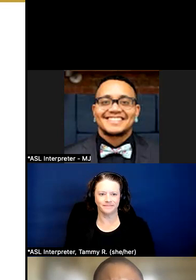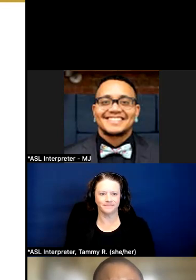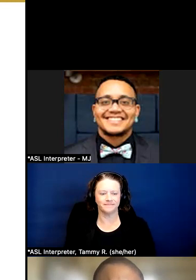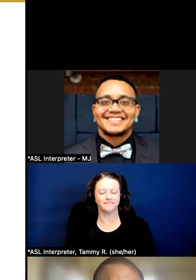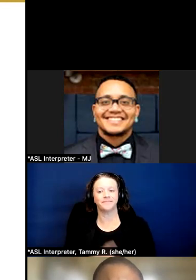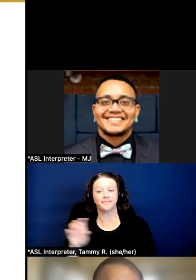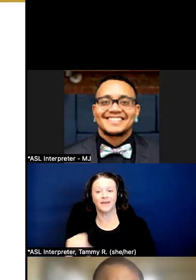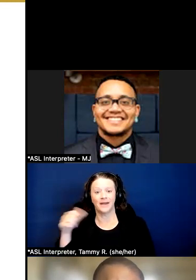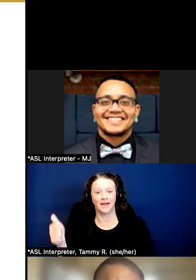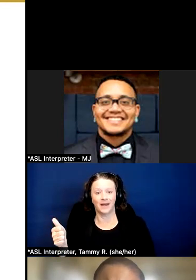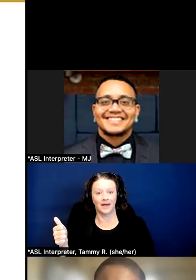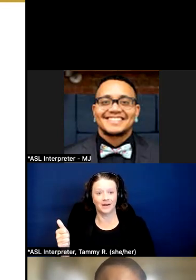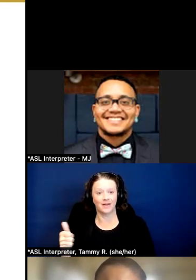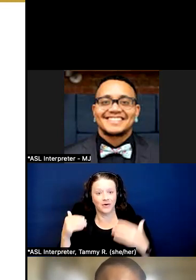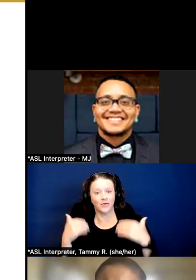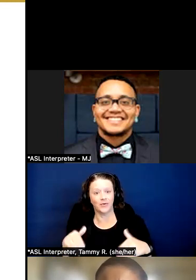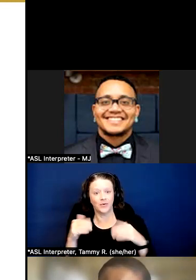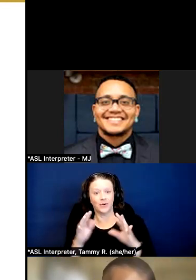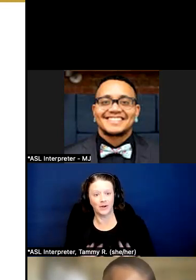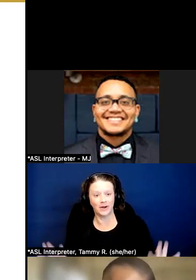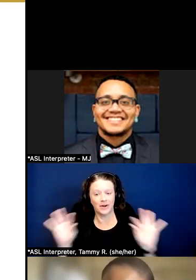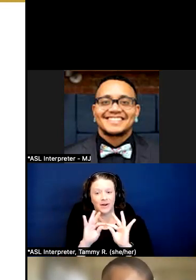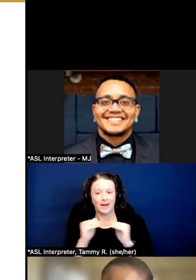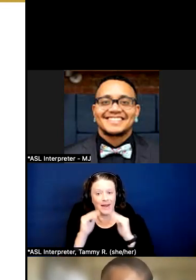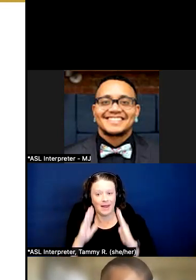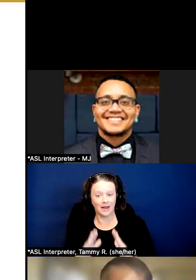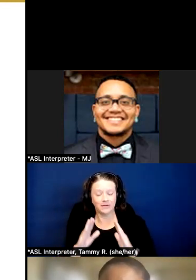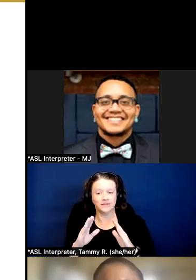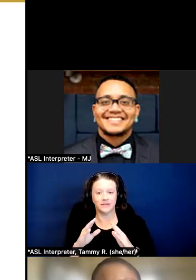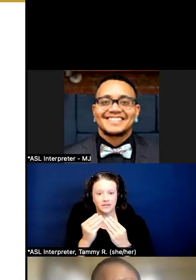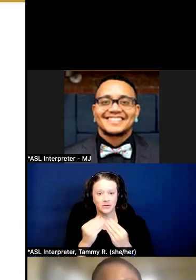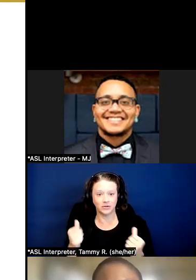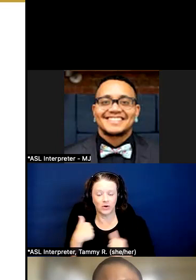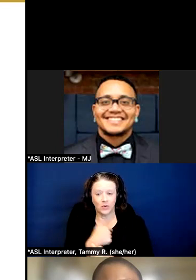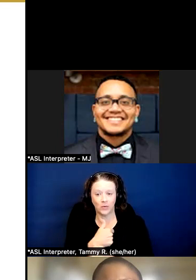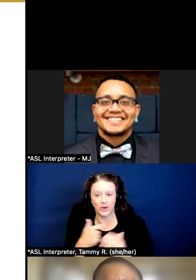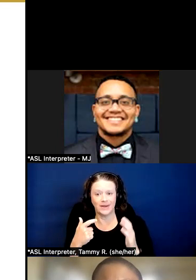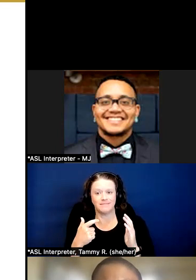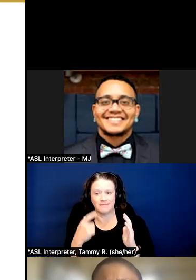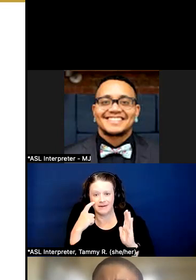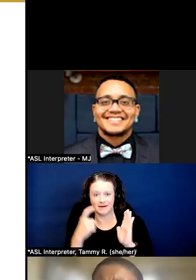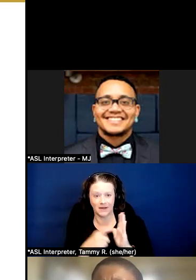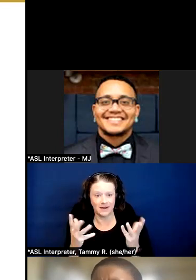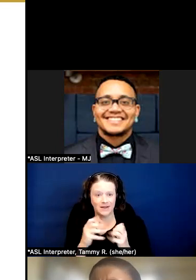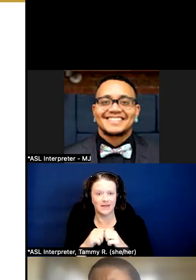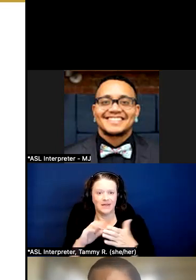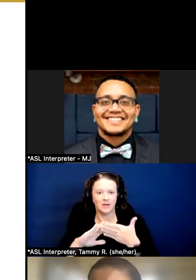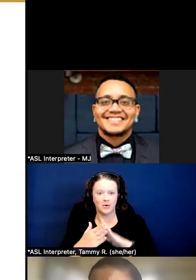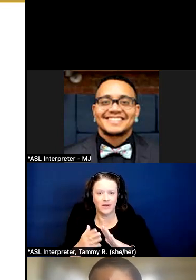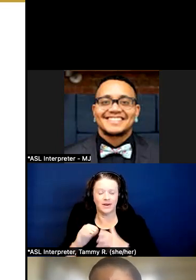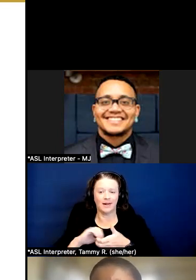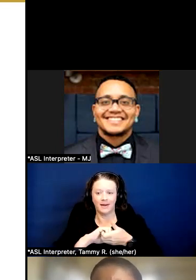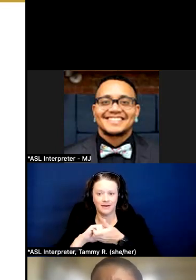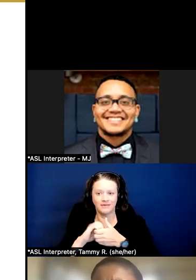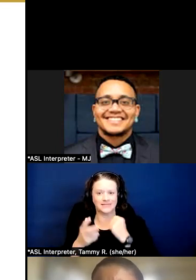Another promising housing solution that we identified in this needs assessment is the community collective savings